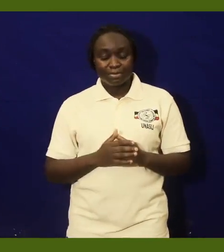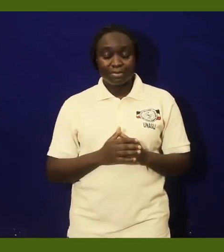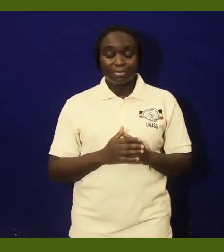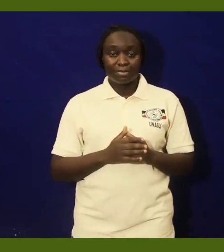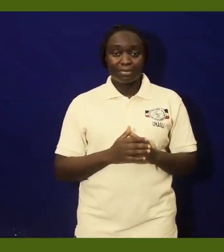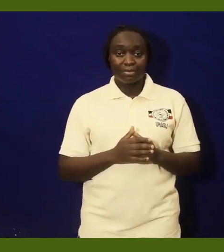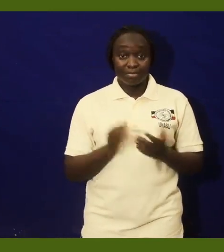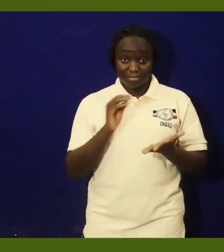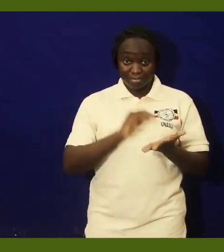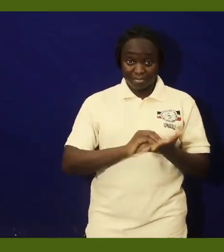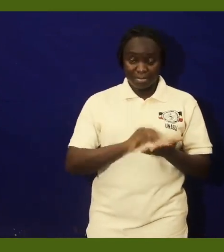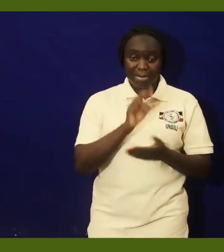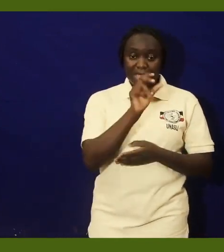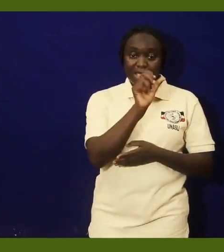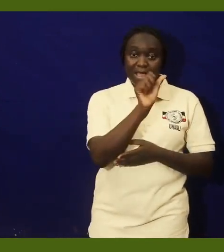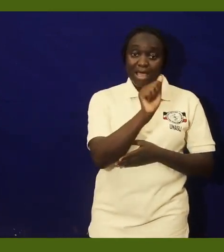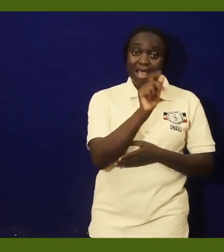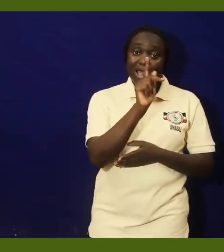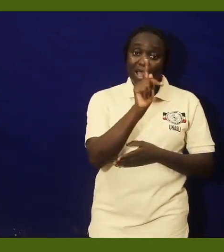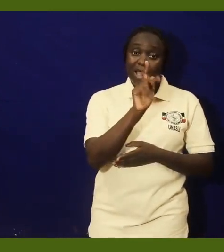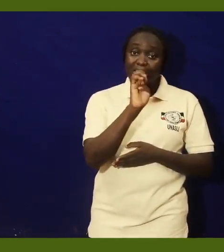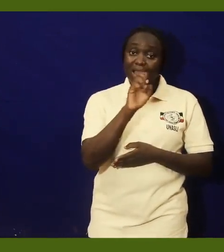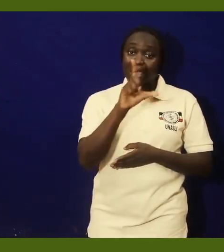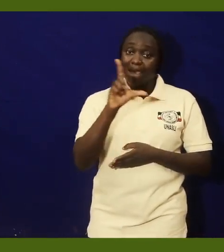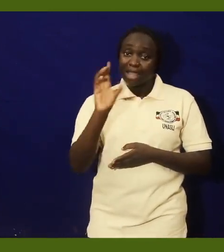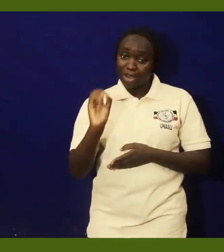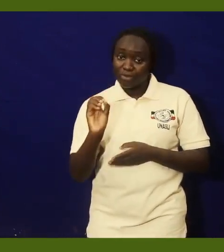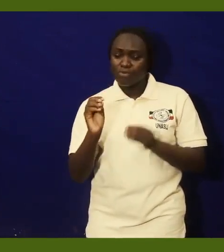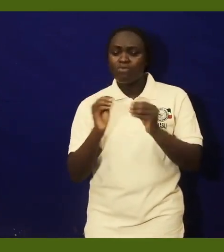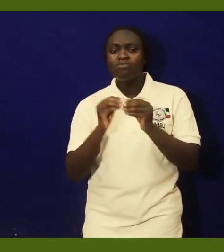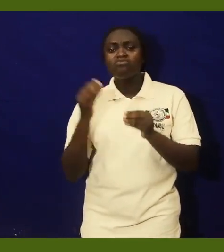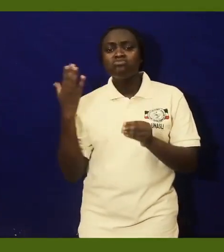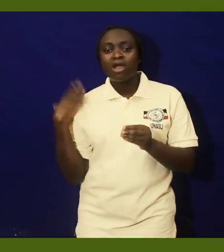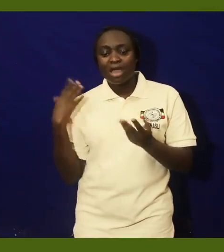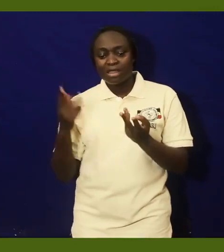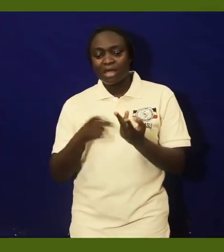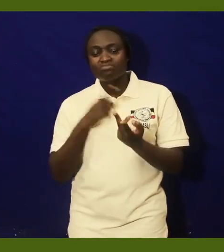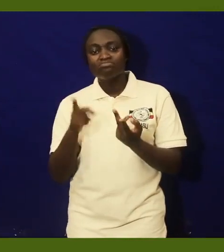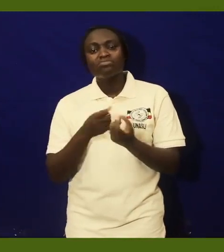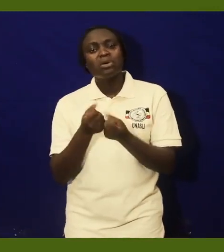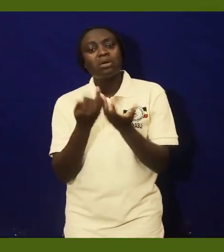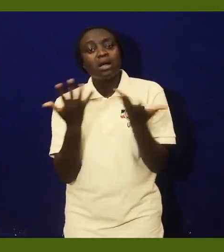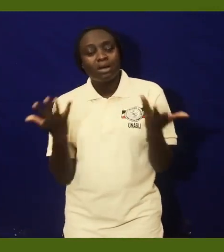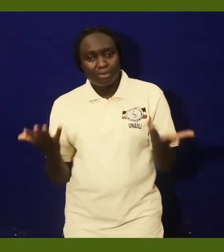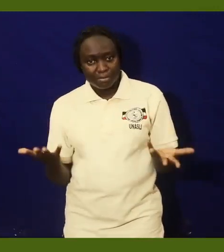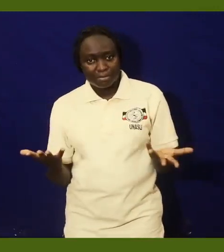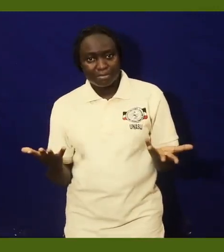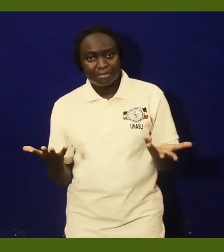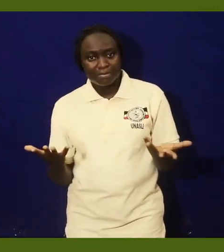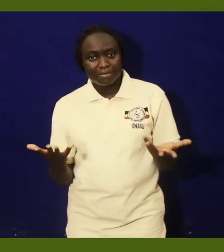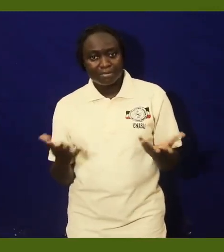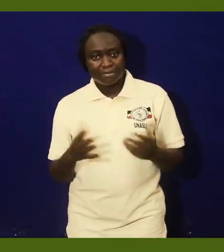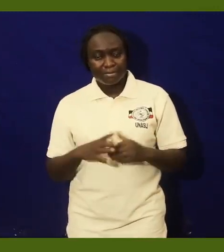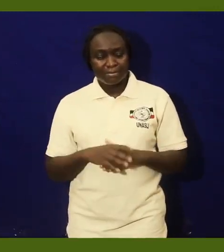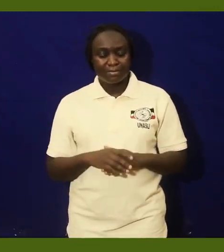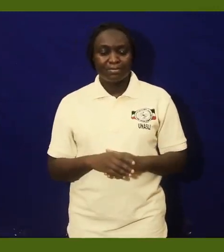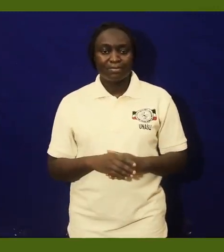How many brothers does Akelo have?